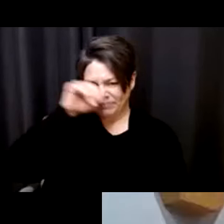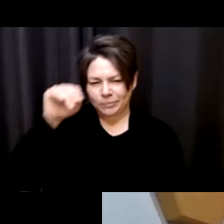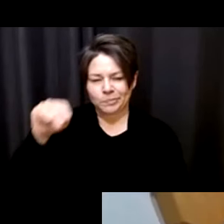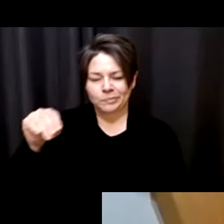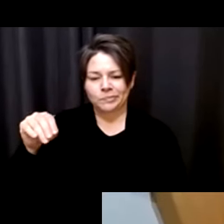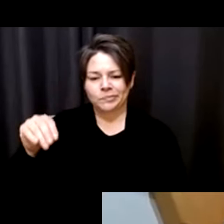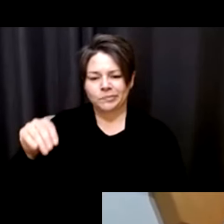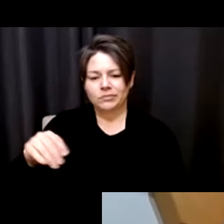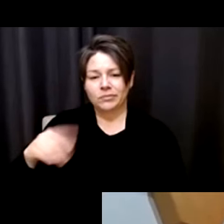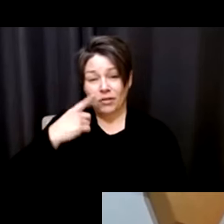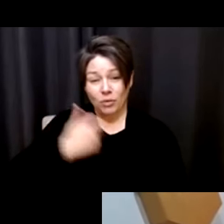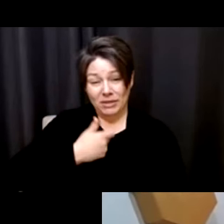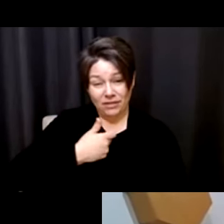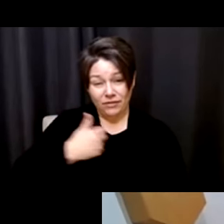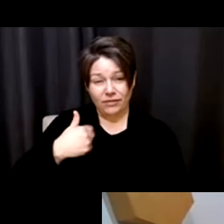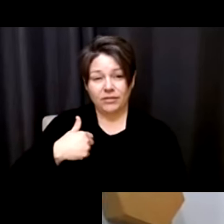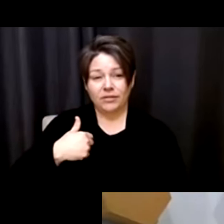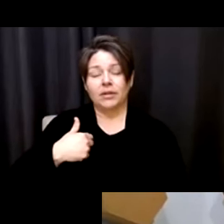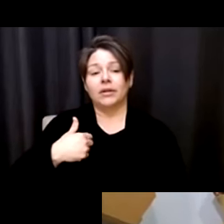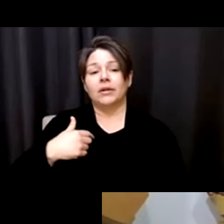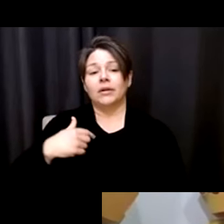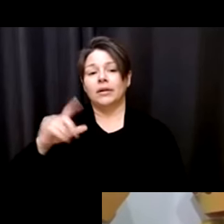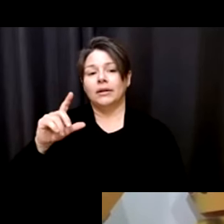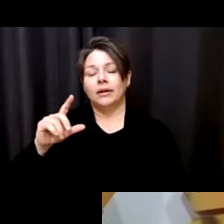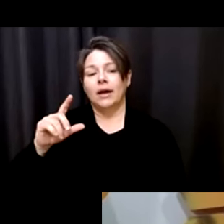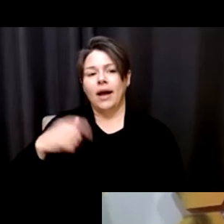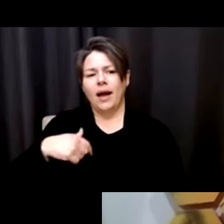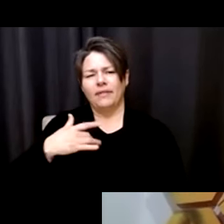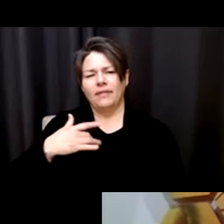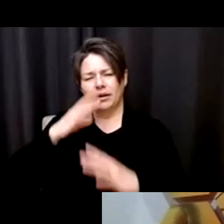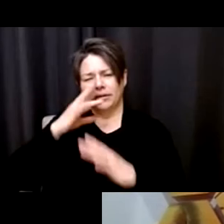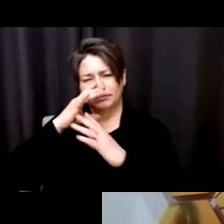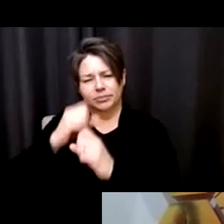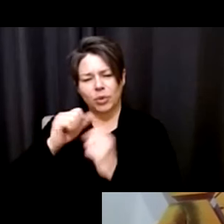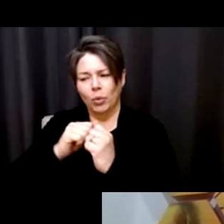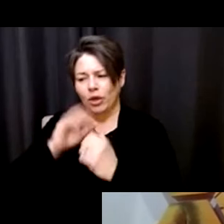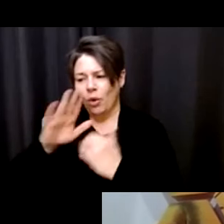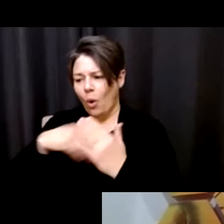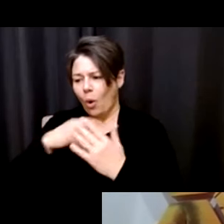a question I had for myself. I was really intrigued by all the ties to